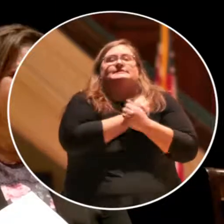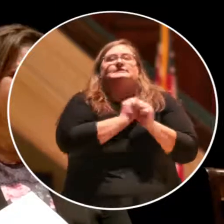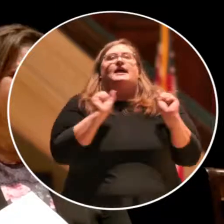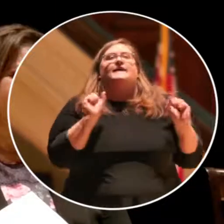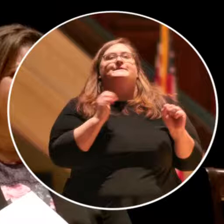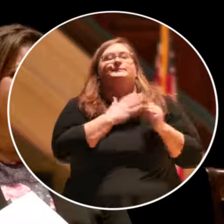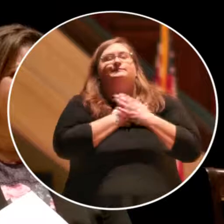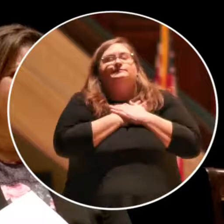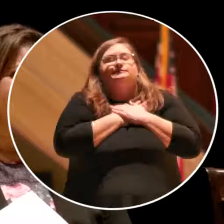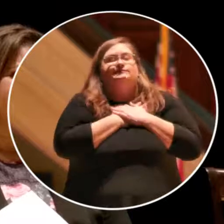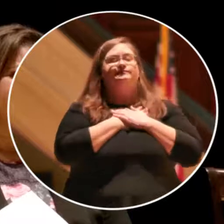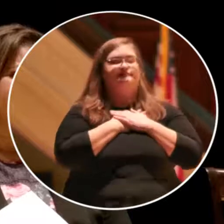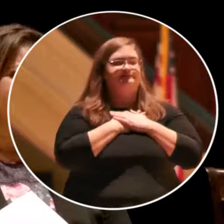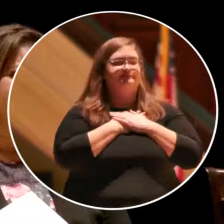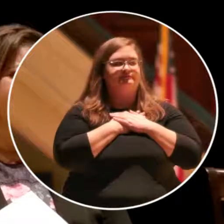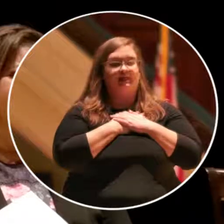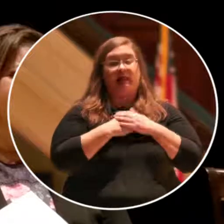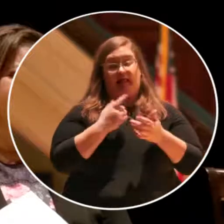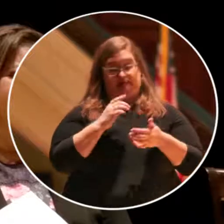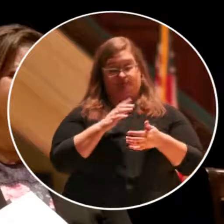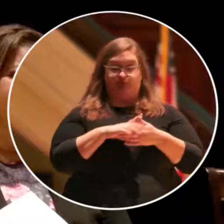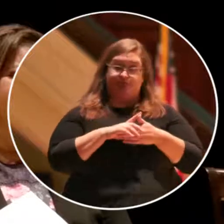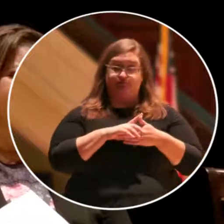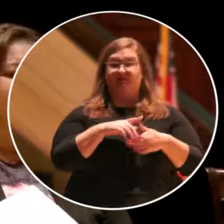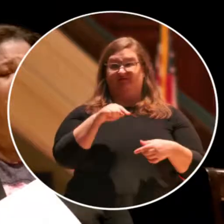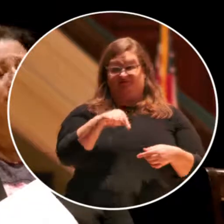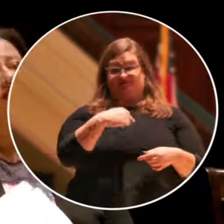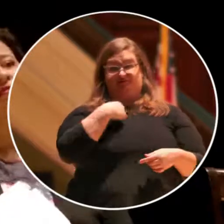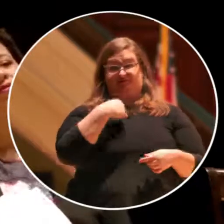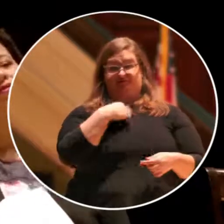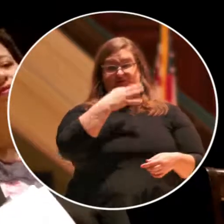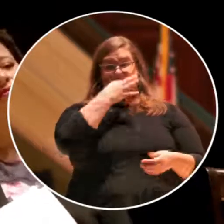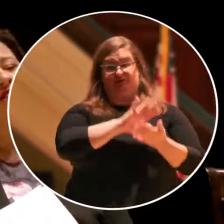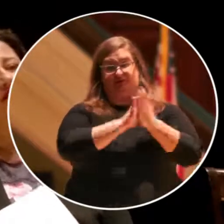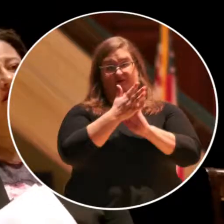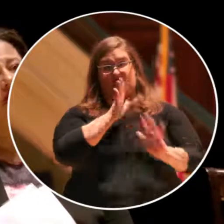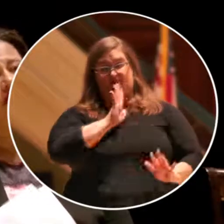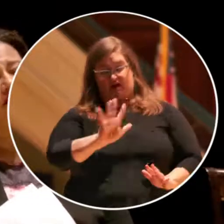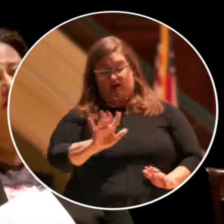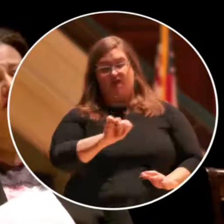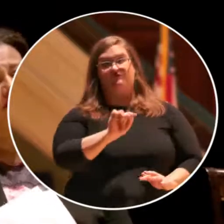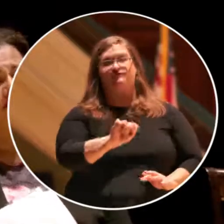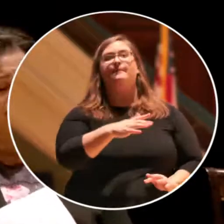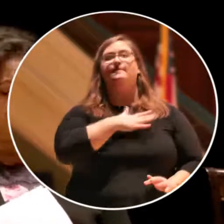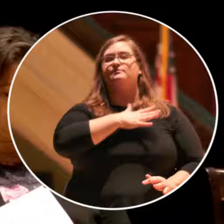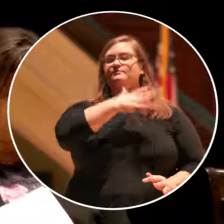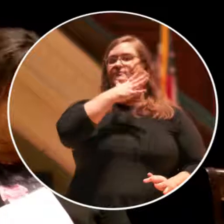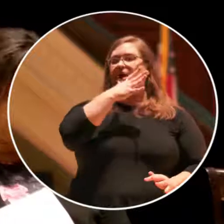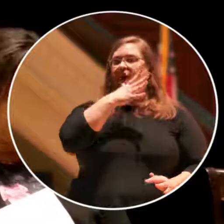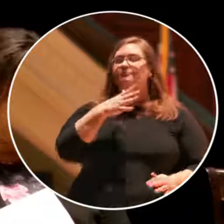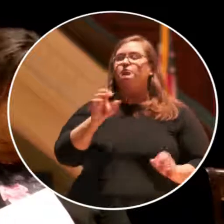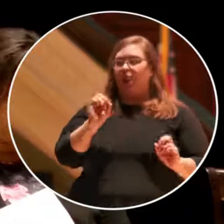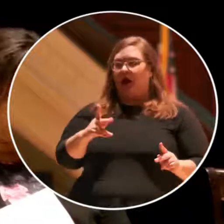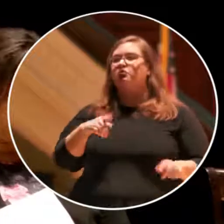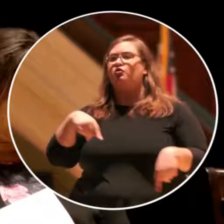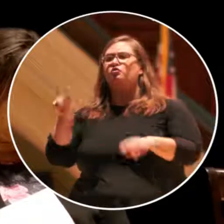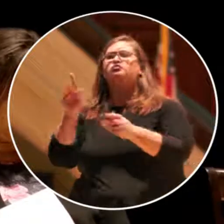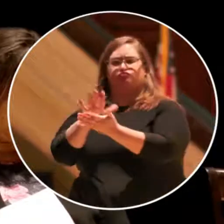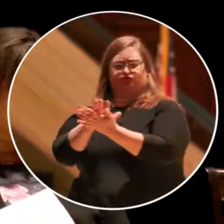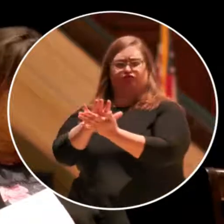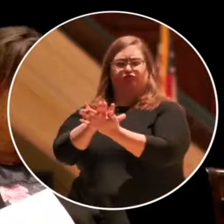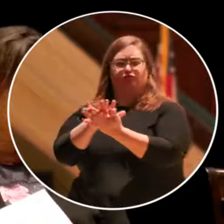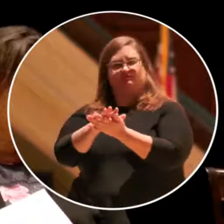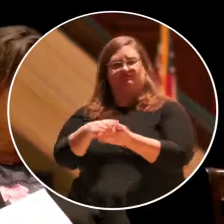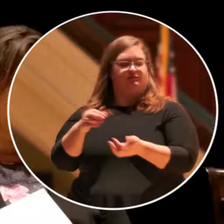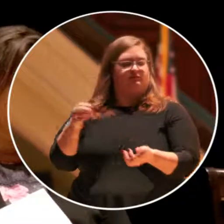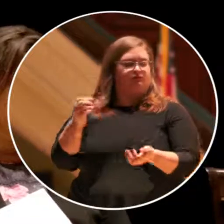and my mother had enrolled my brother and me in school. So I also remember being called down to the principal's office, where we were picked up by 2 police